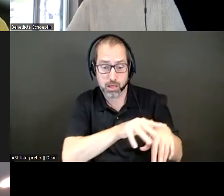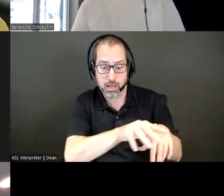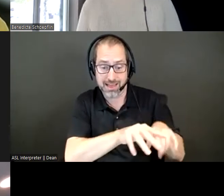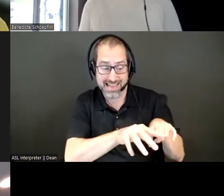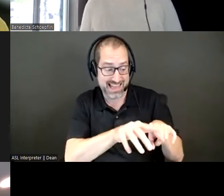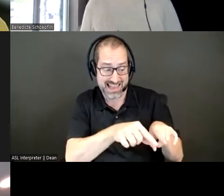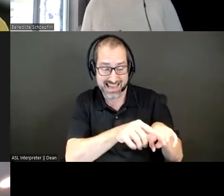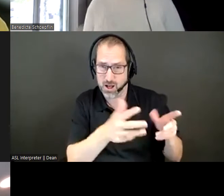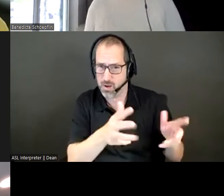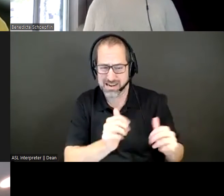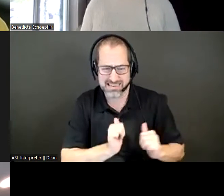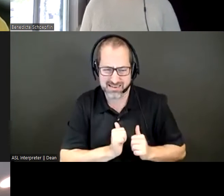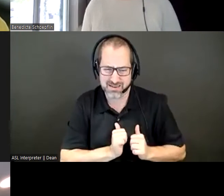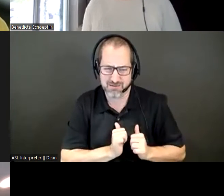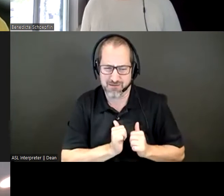incredible,